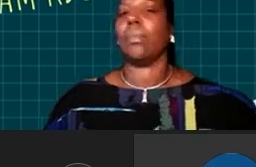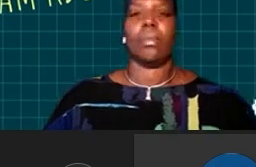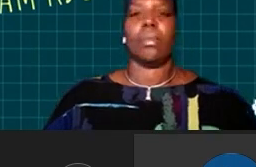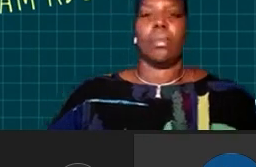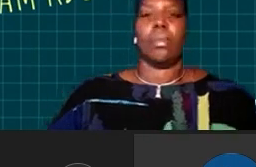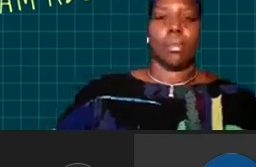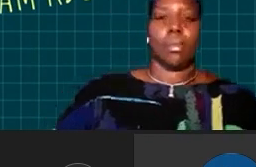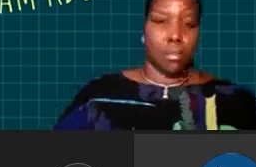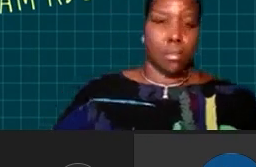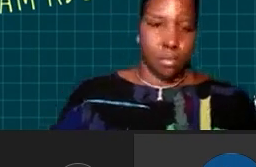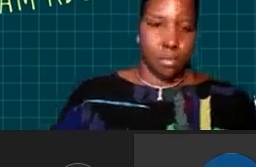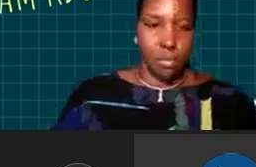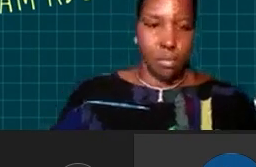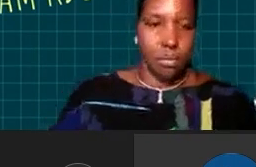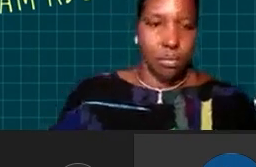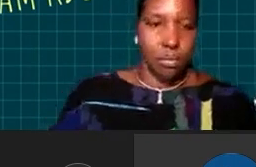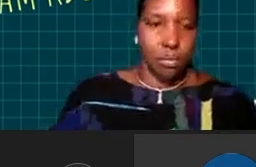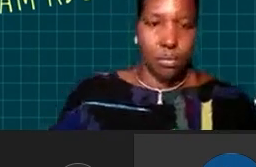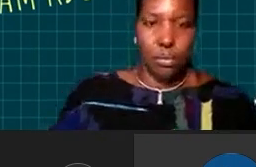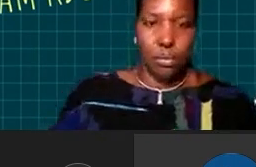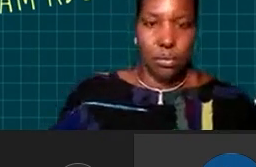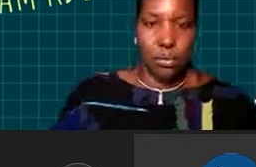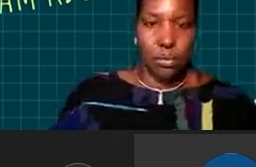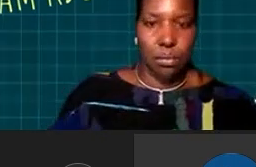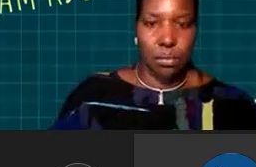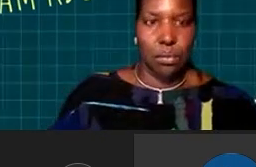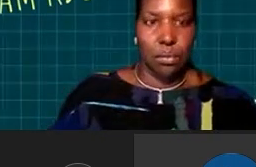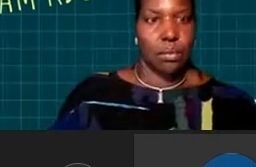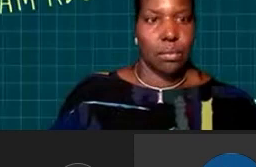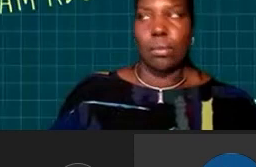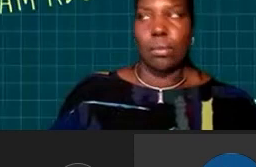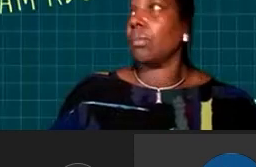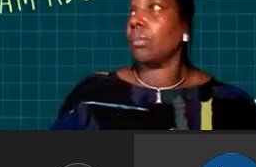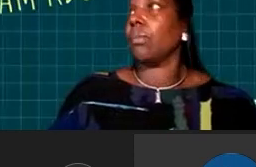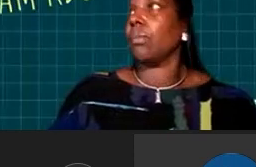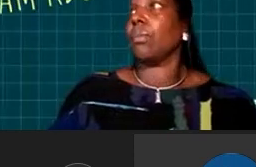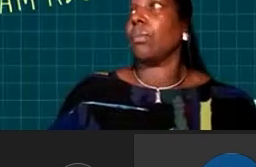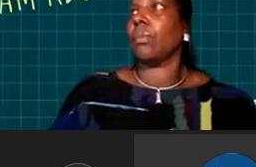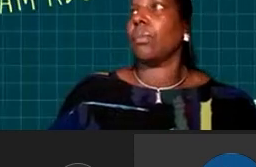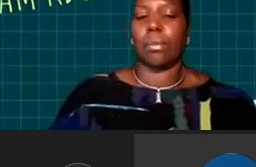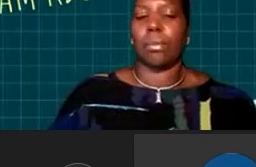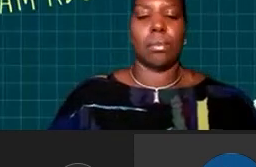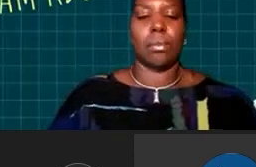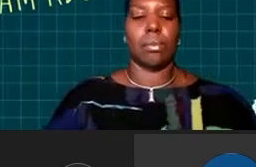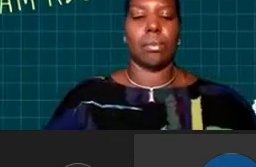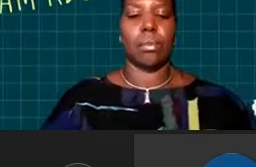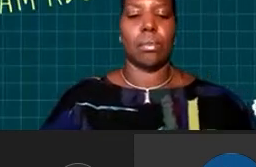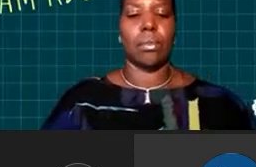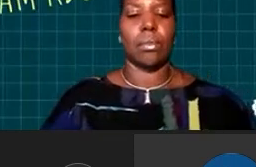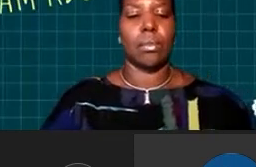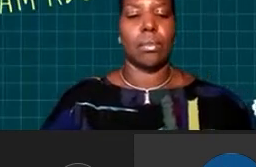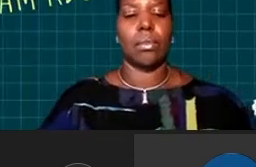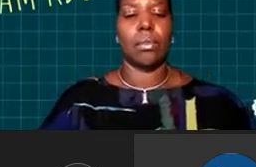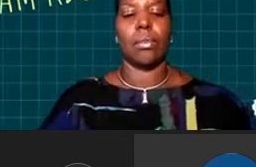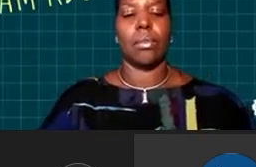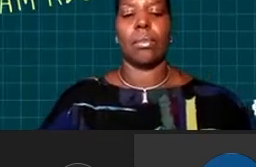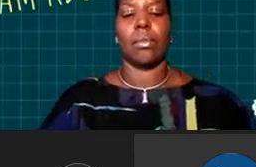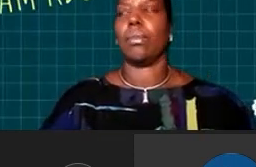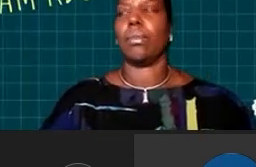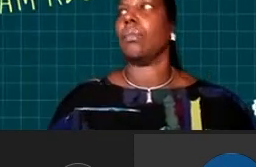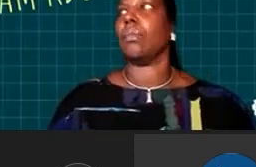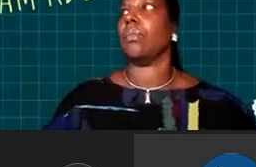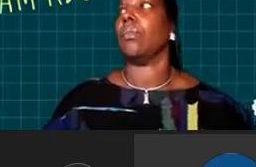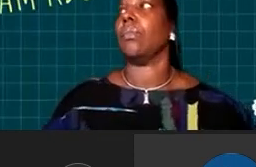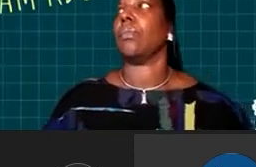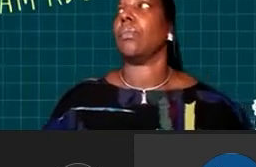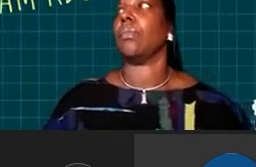that's an option that in some instances will provide some cost savings. And we'll talk about the costs associated